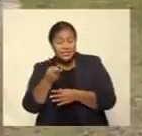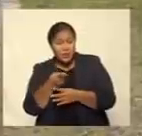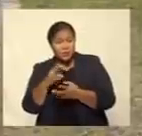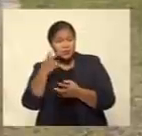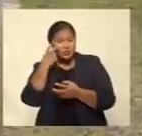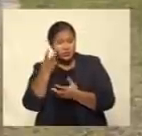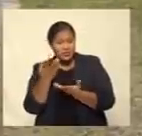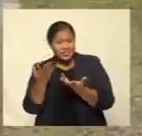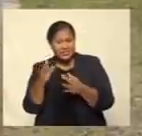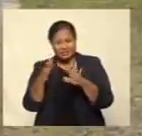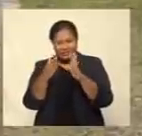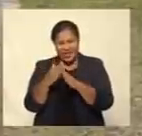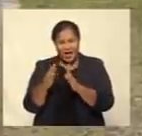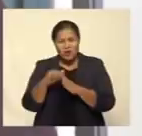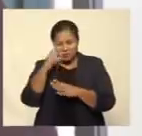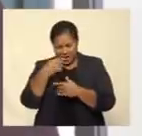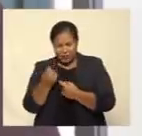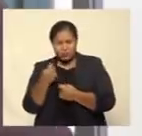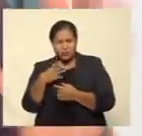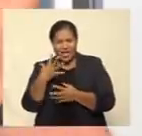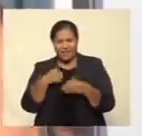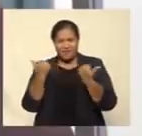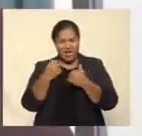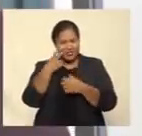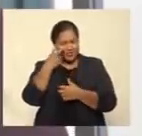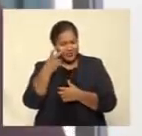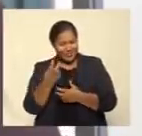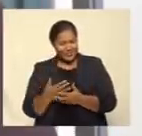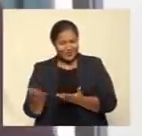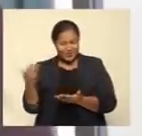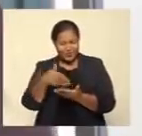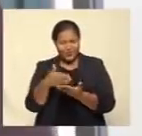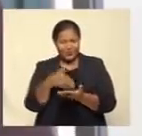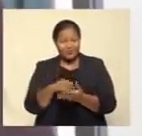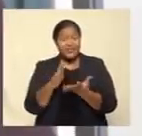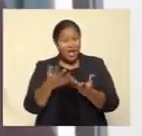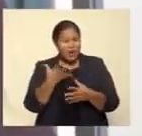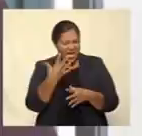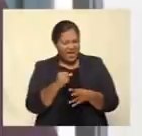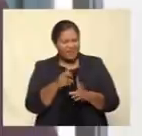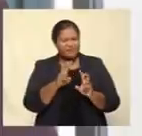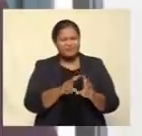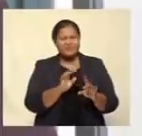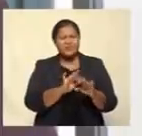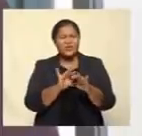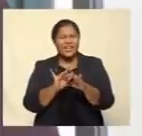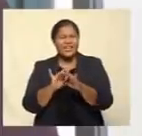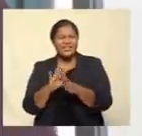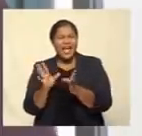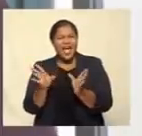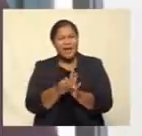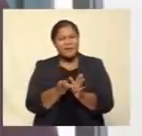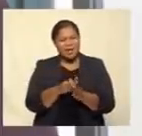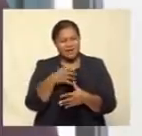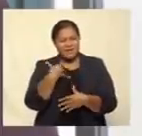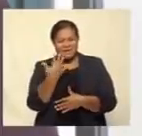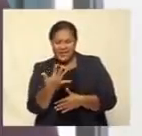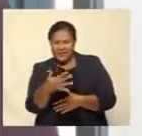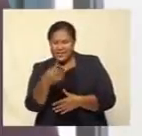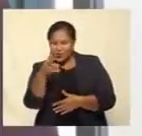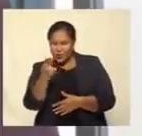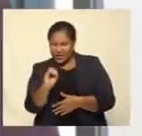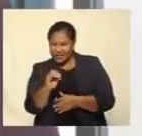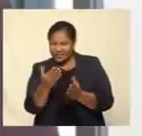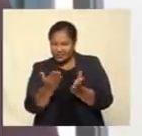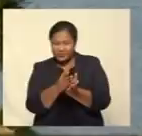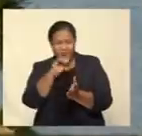can expect more soon. You know, we have a tracing app, and there's about another 15 to 20 yachts be here in